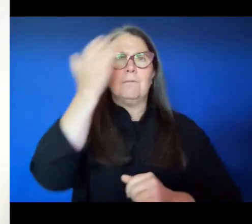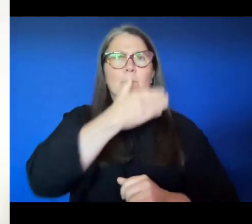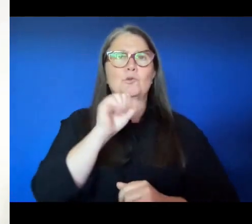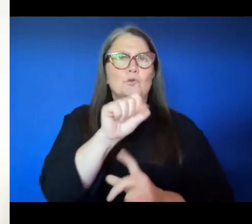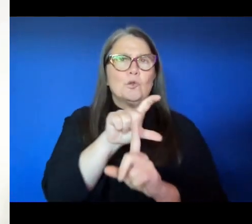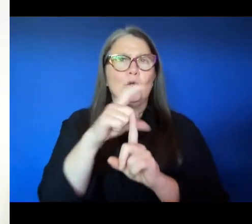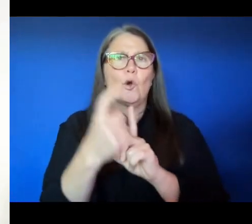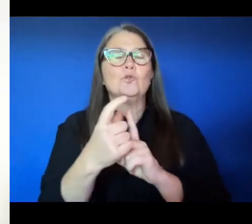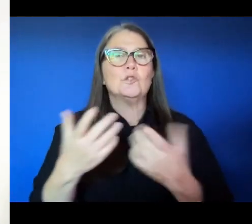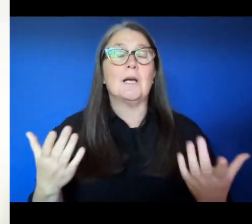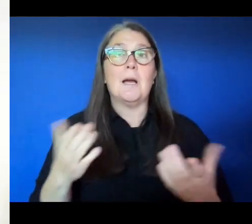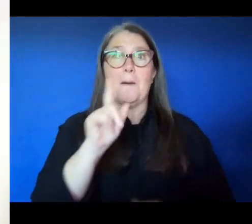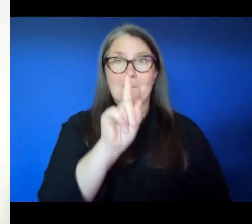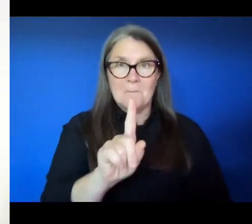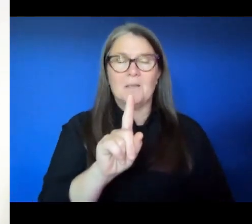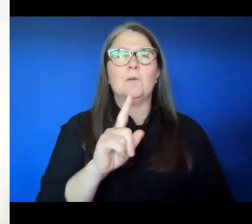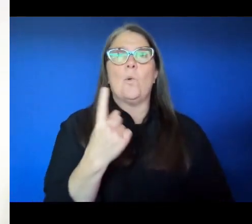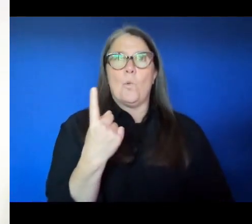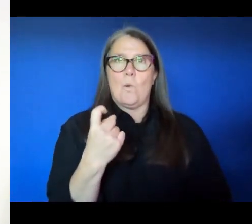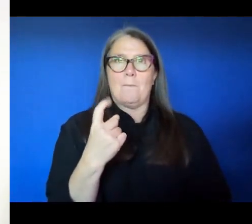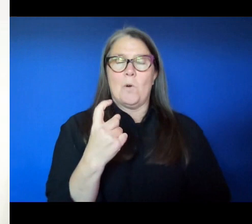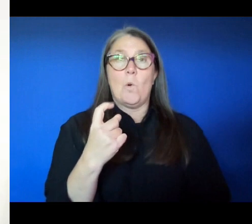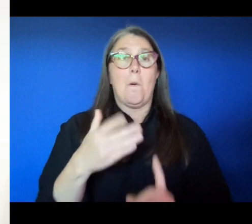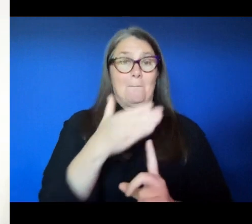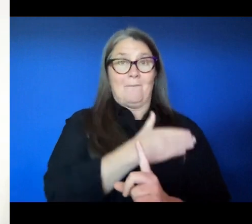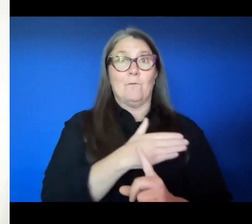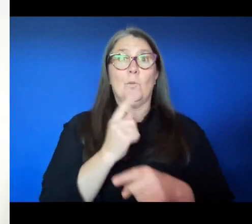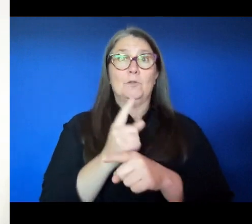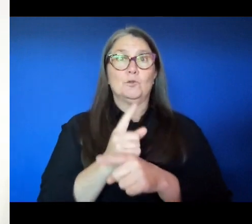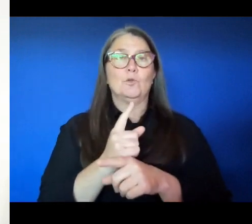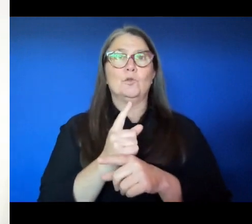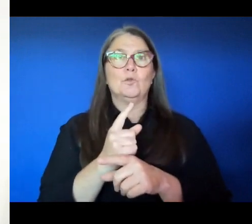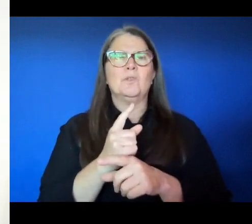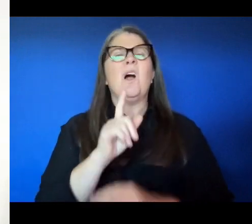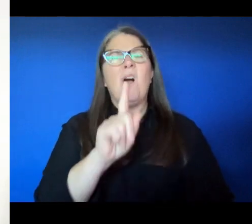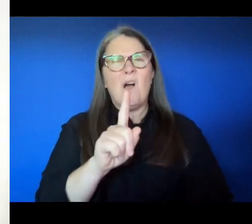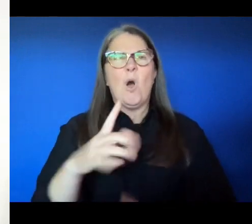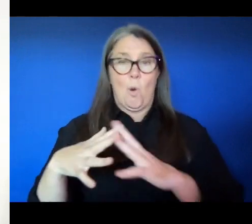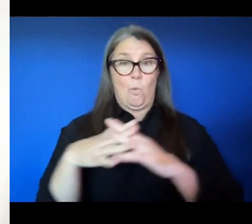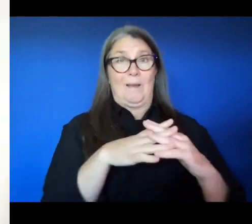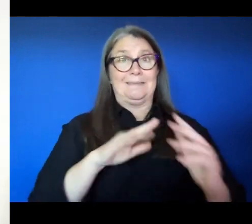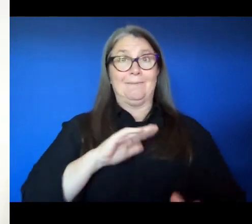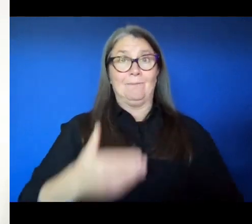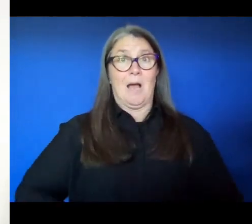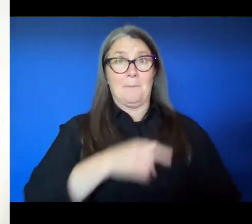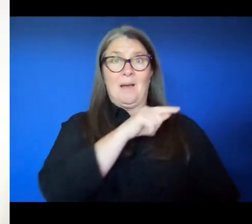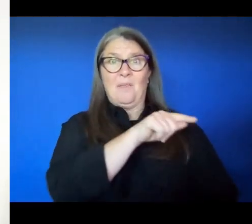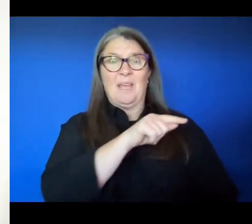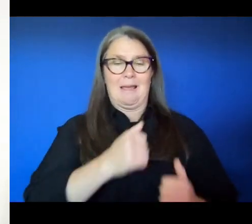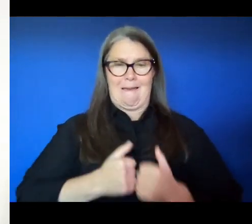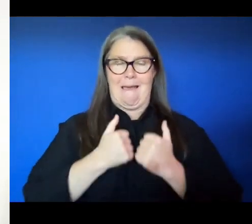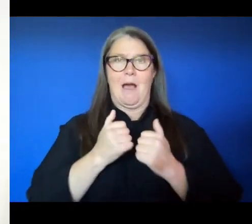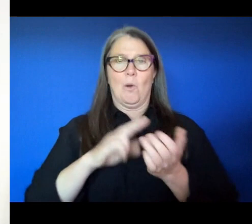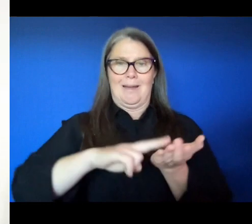go, we do also have, speaking of Wesfarmers as our National Indigenous Arts partner, we have the Wesfarmers